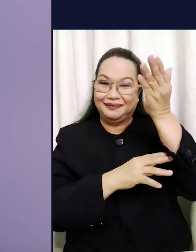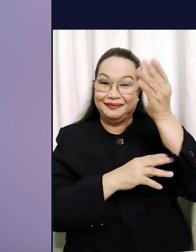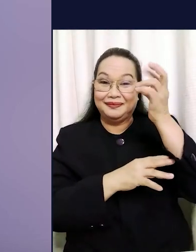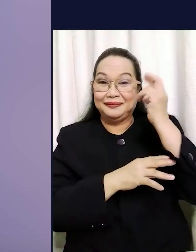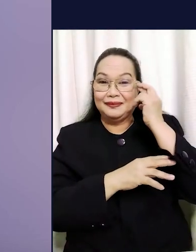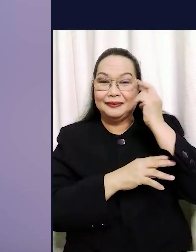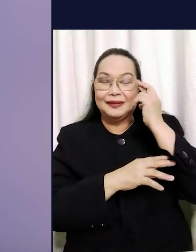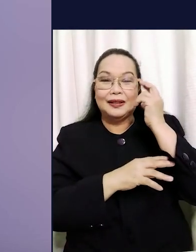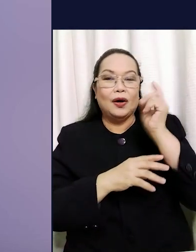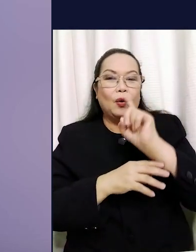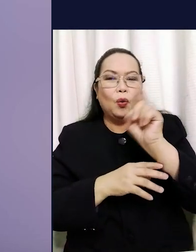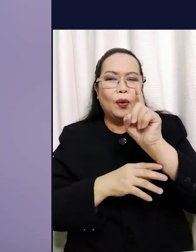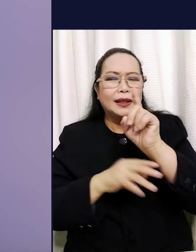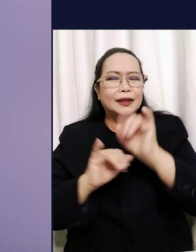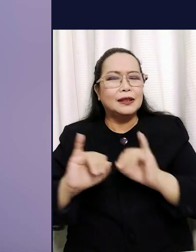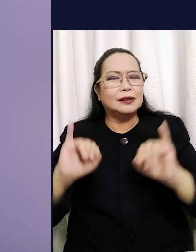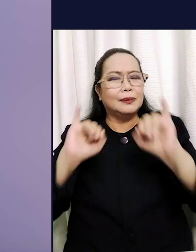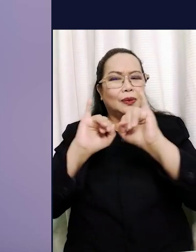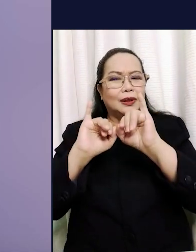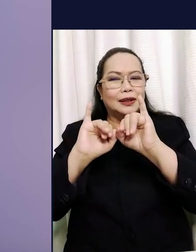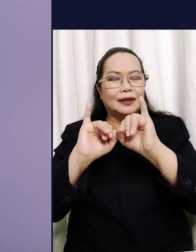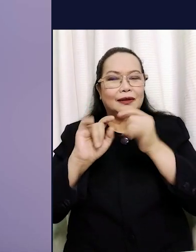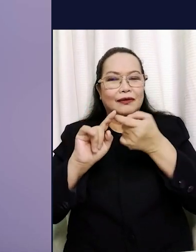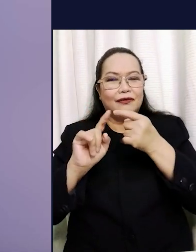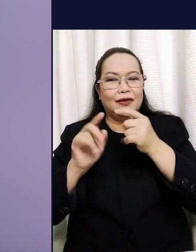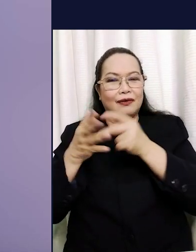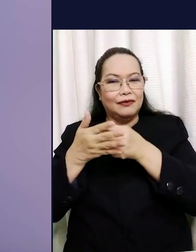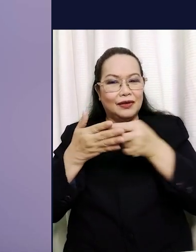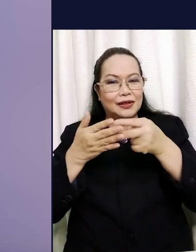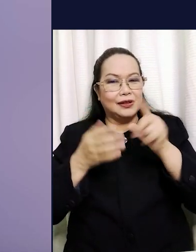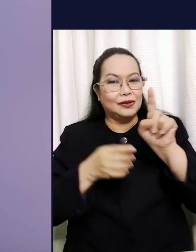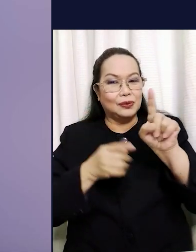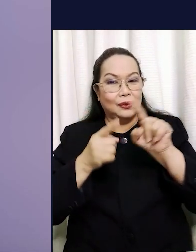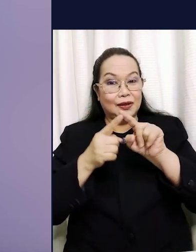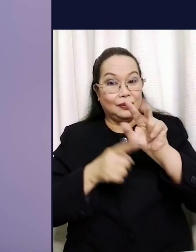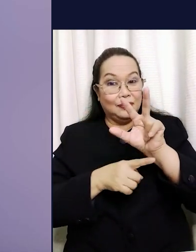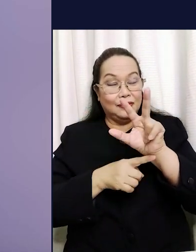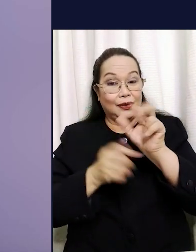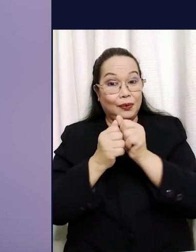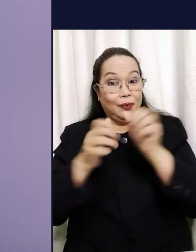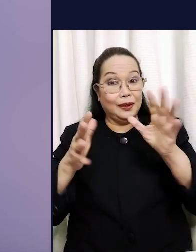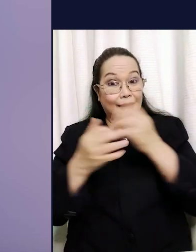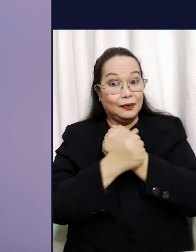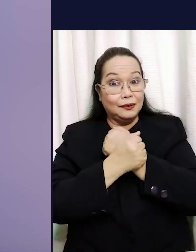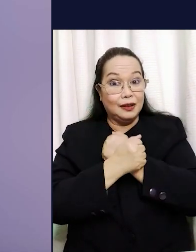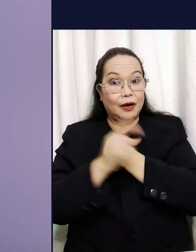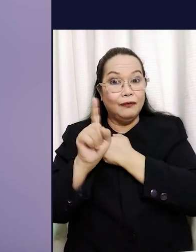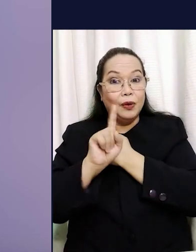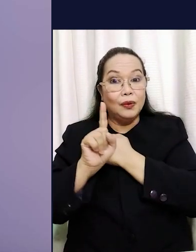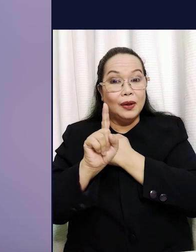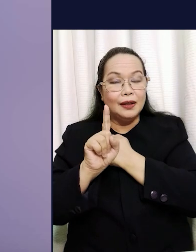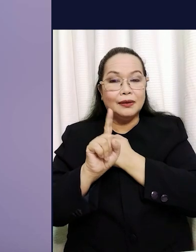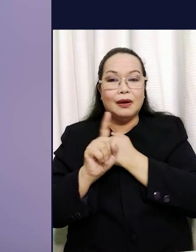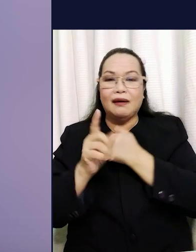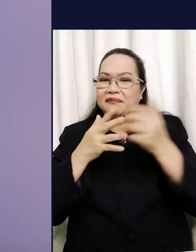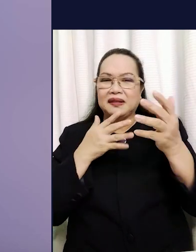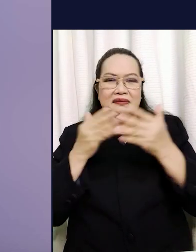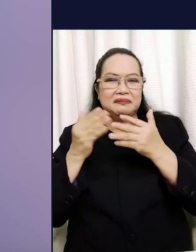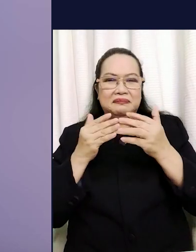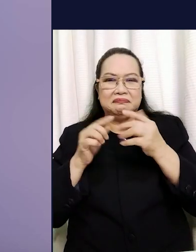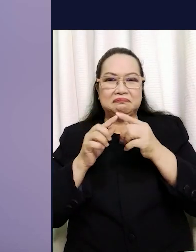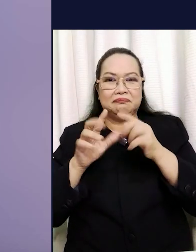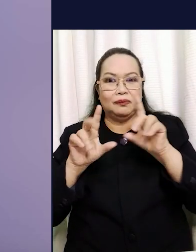remember, I shared to you about what matters most from verses 1 to 3. Without love,